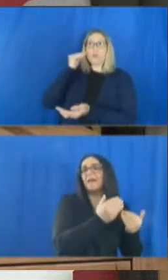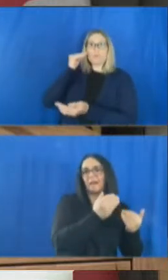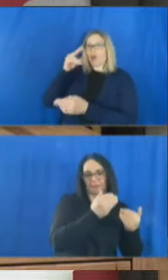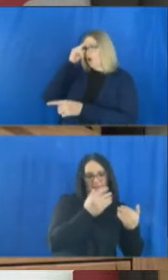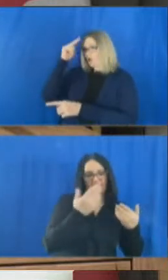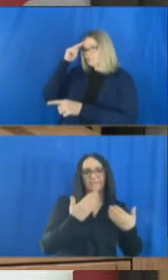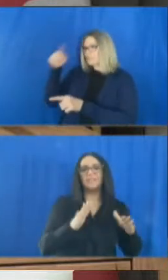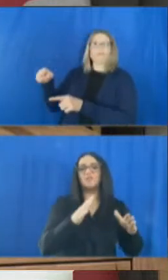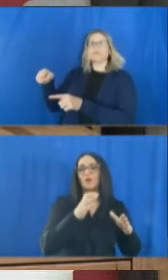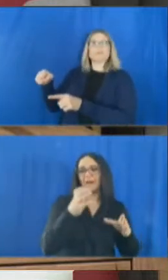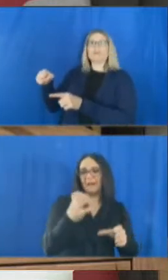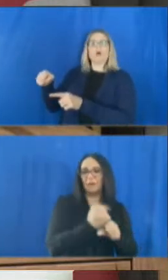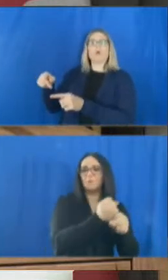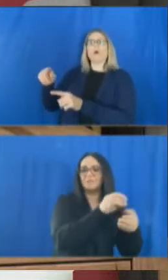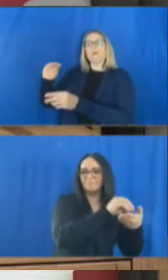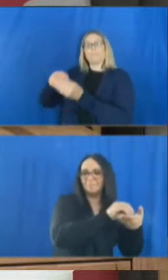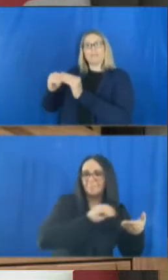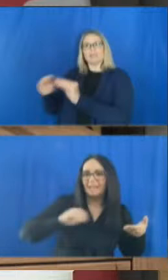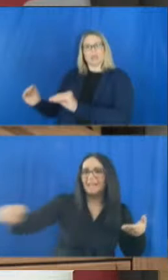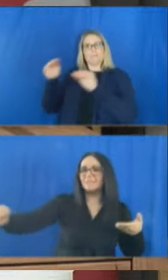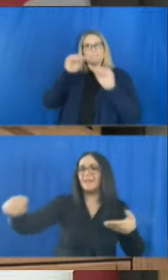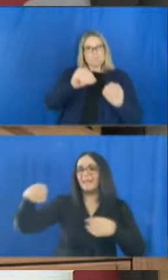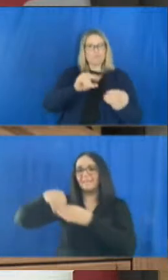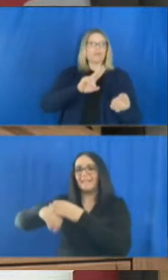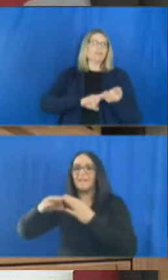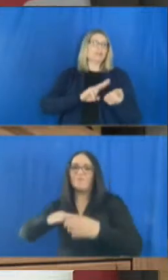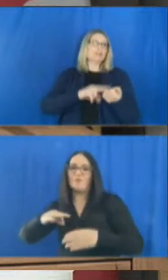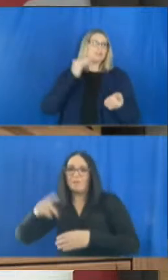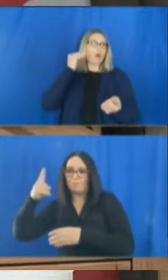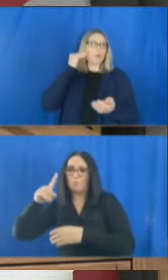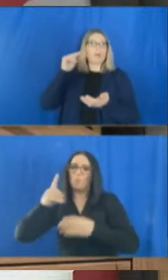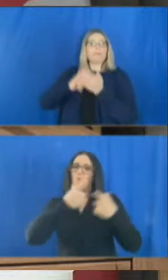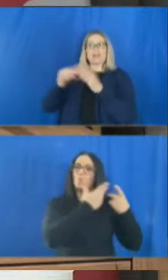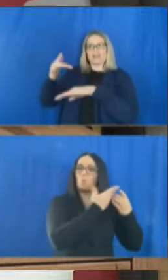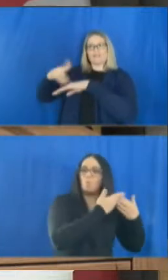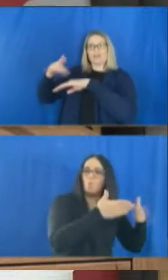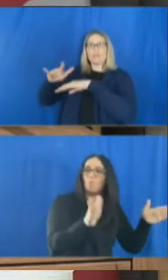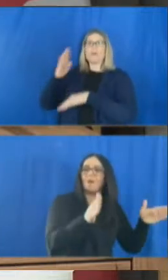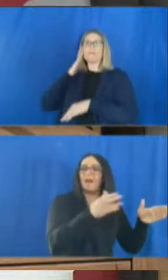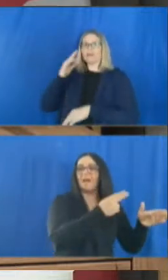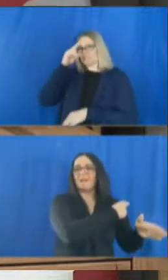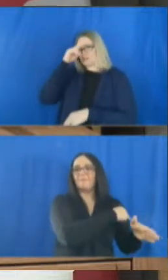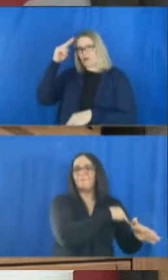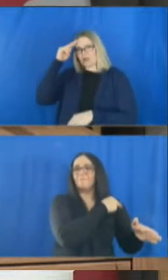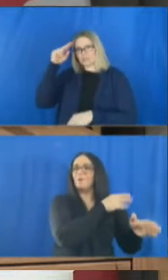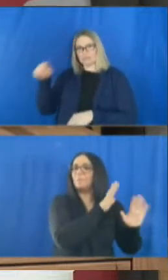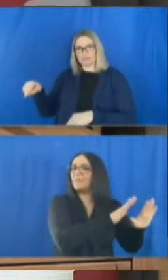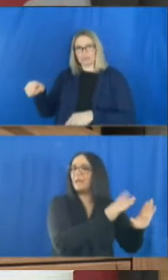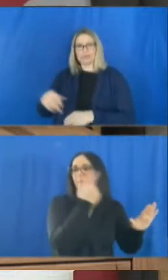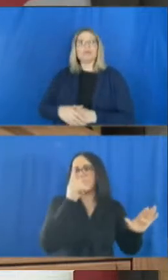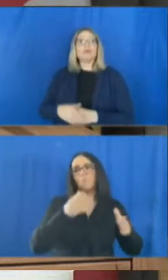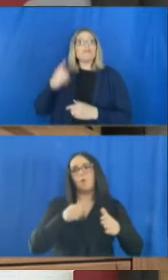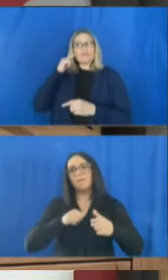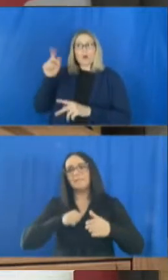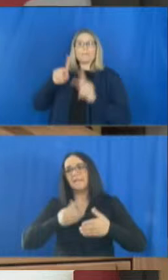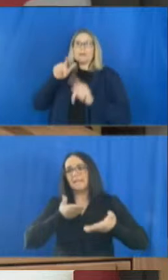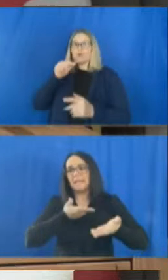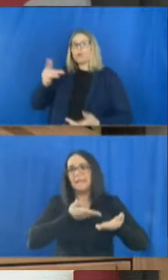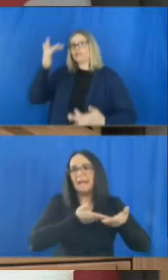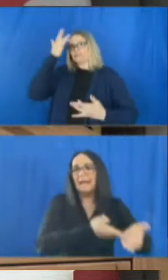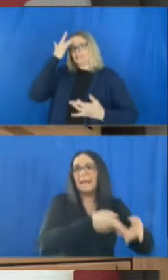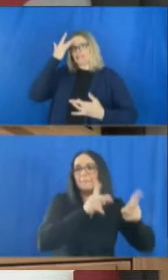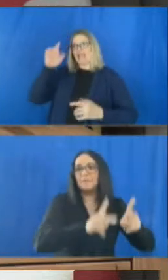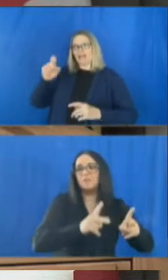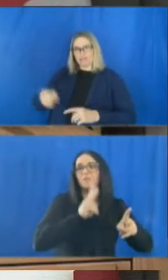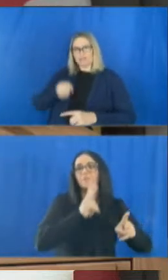I wish to thank all of the people that have stepped up and the many people in the system that are doing extra work to make things happen,